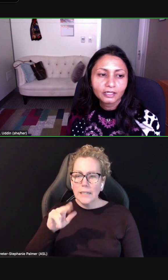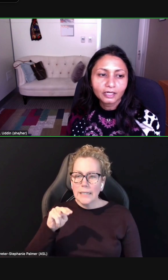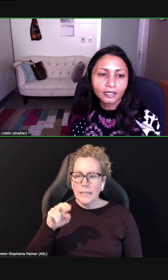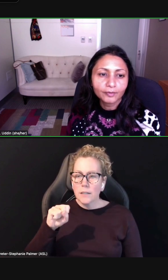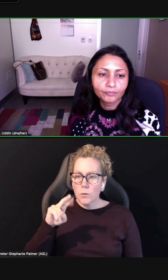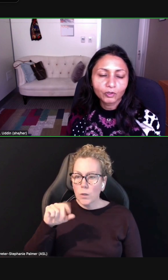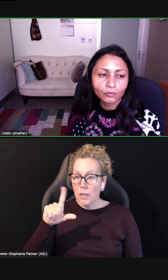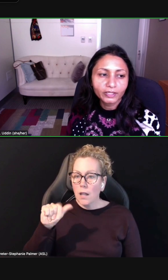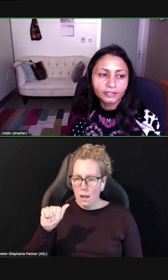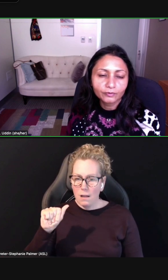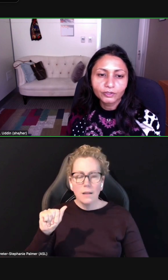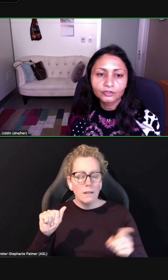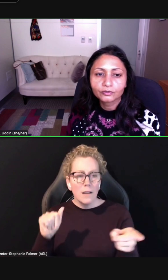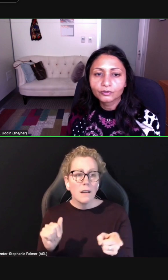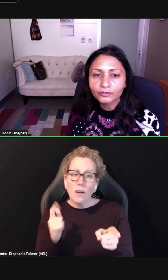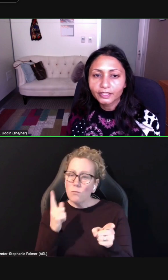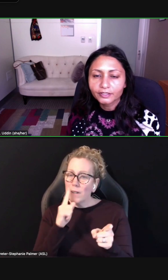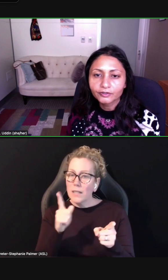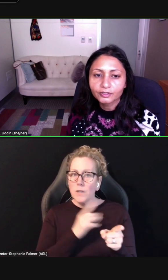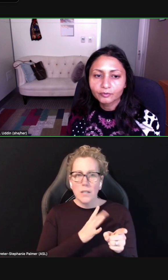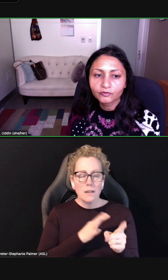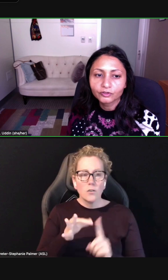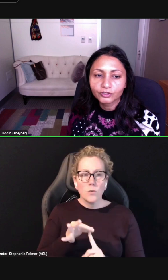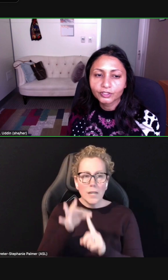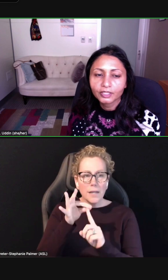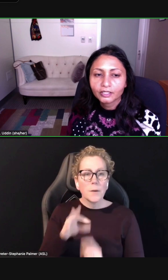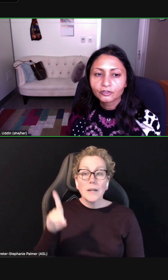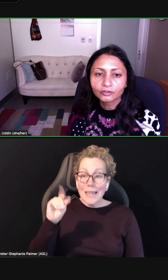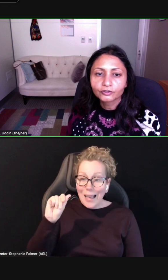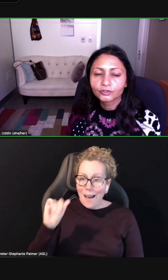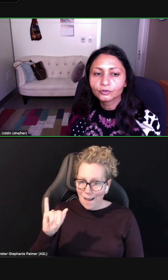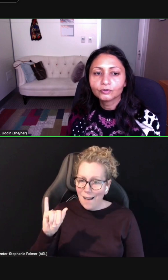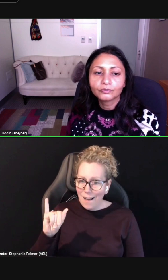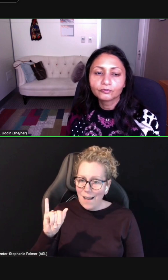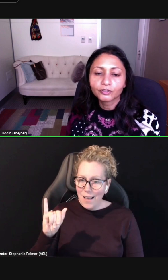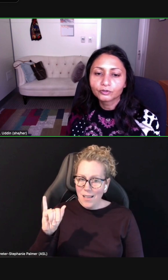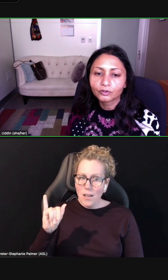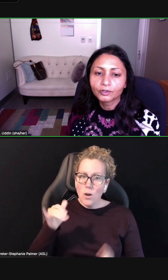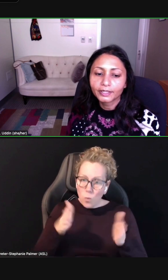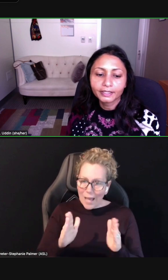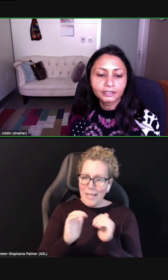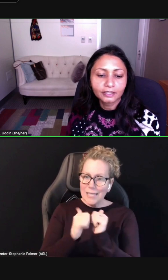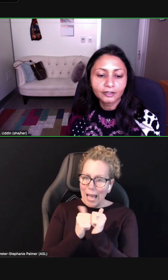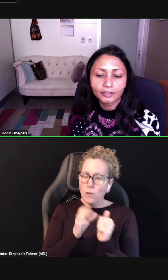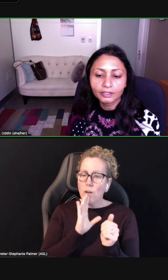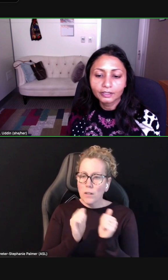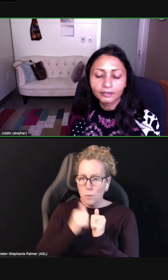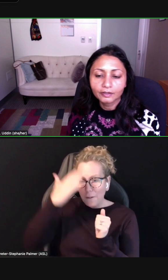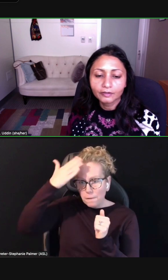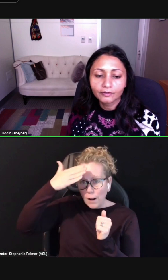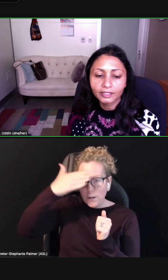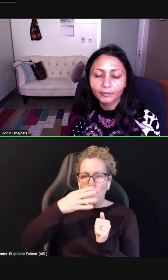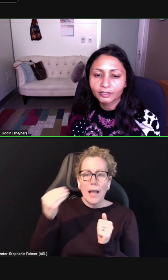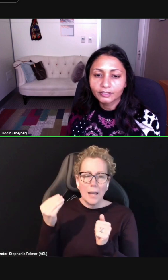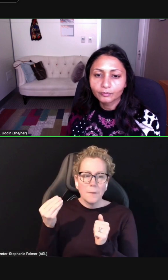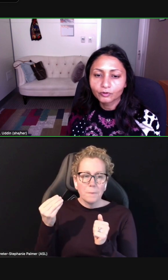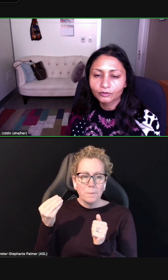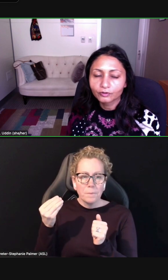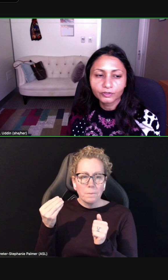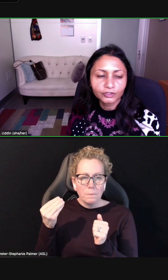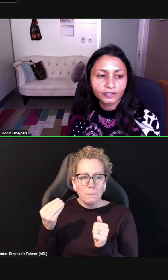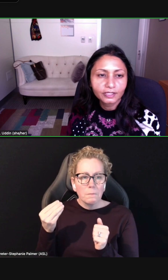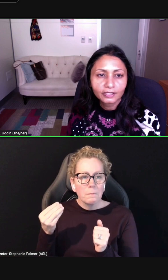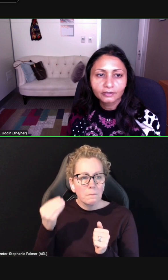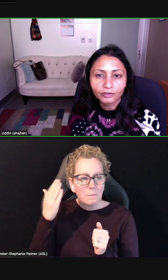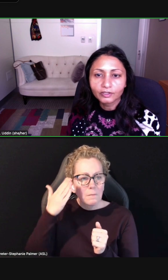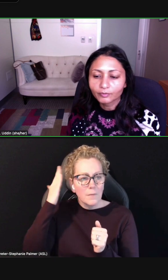unique ways in which the dorsal anterior subdivision talks to the frontal and thalamic and